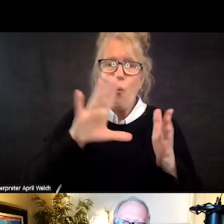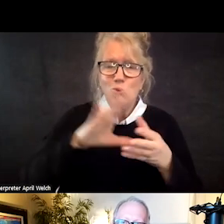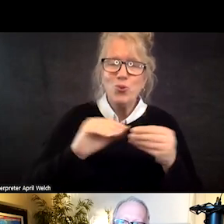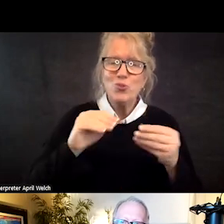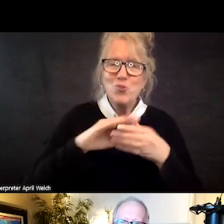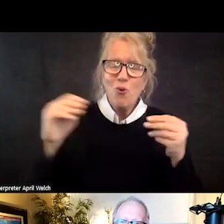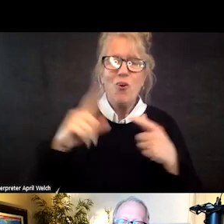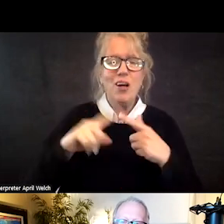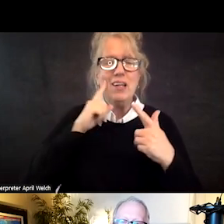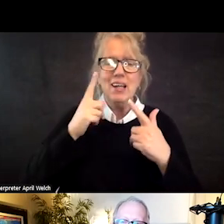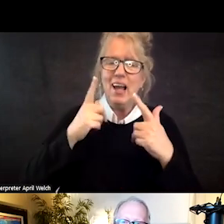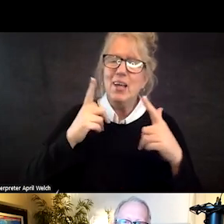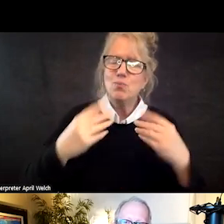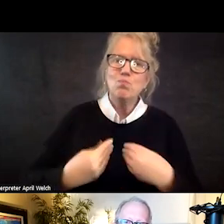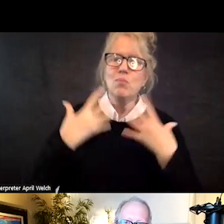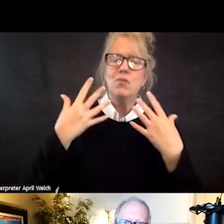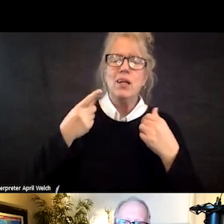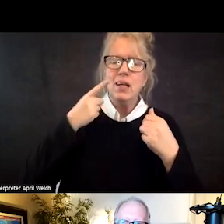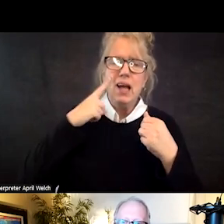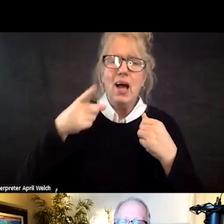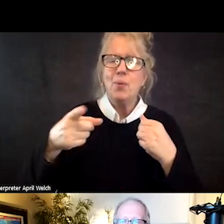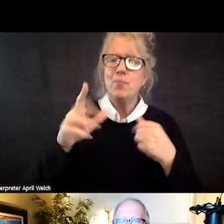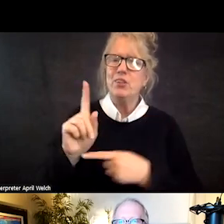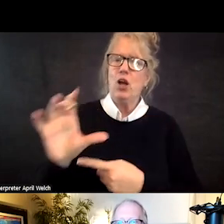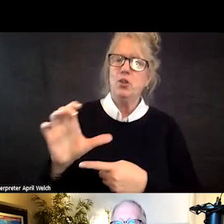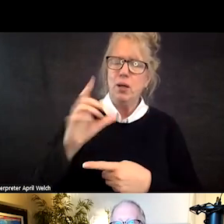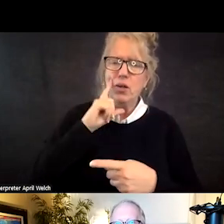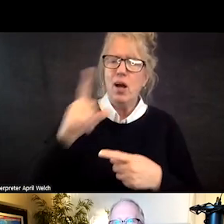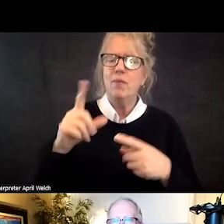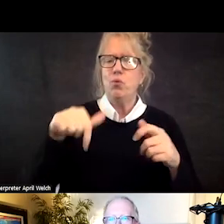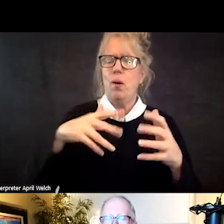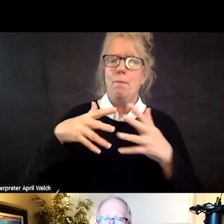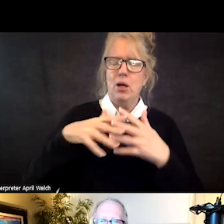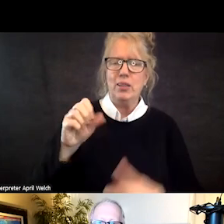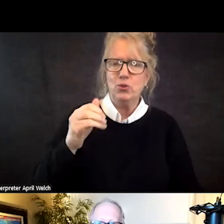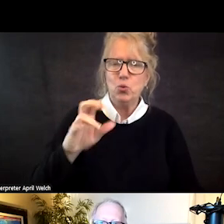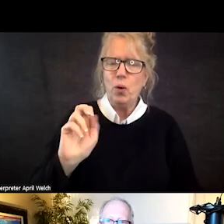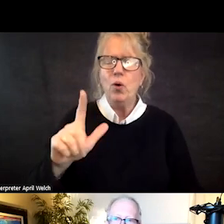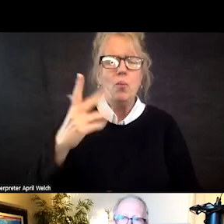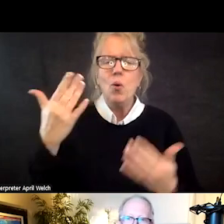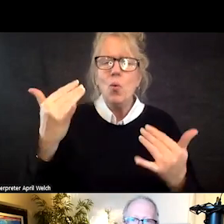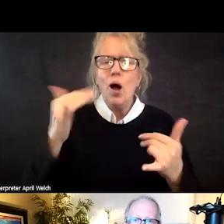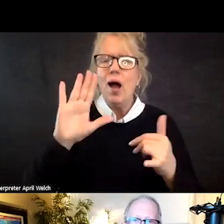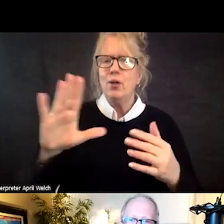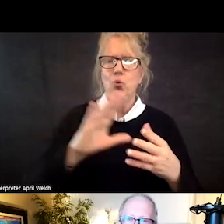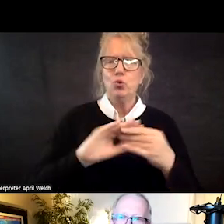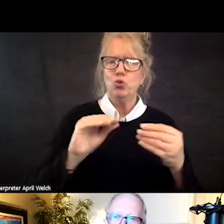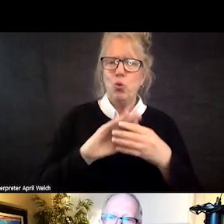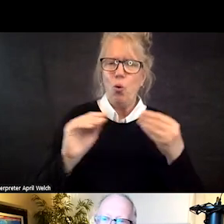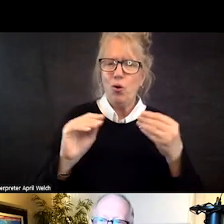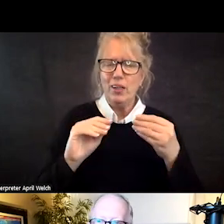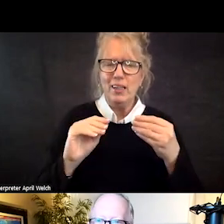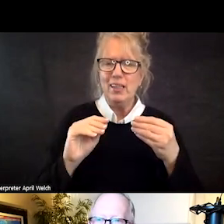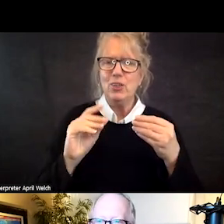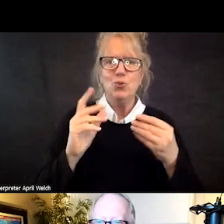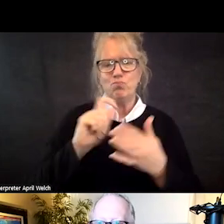Moving America's Soul on Suicide documentary, but tell folks a little bit about why you chose to put your story to a